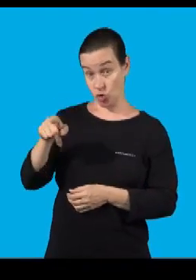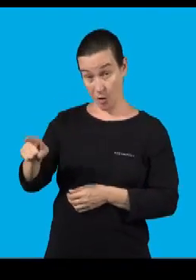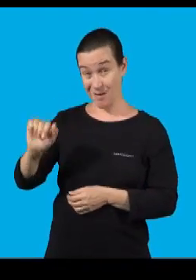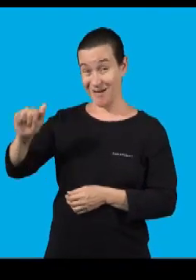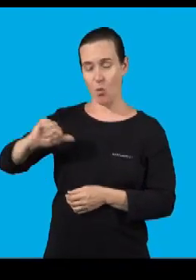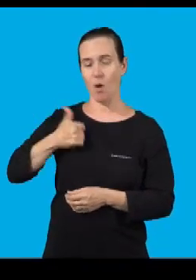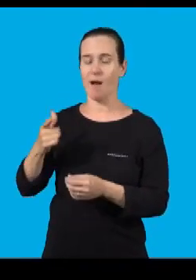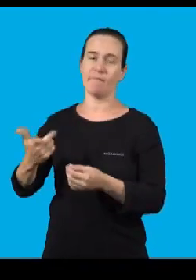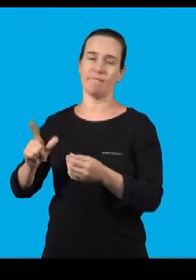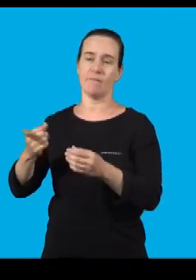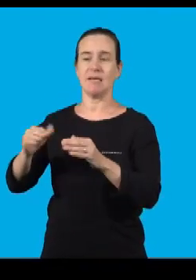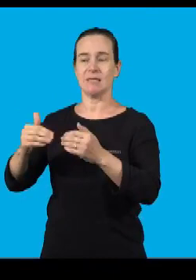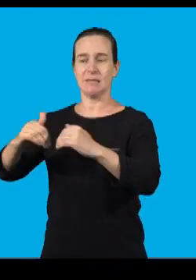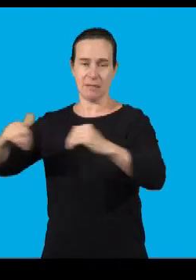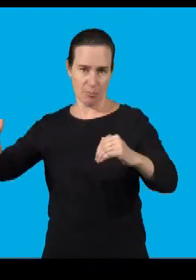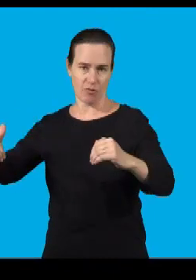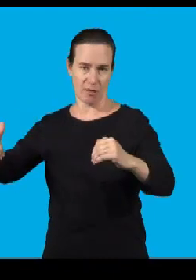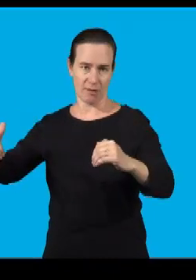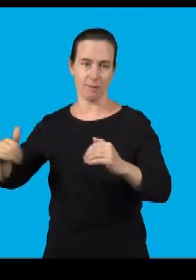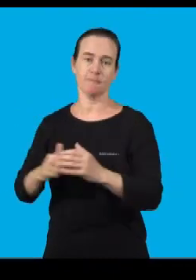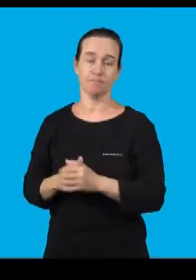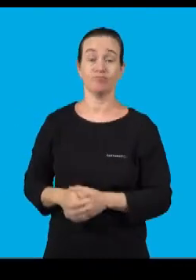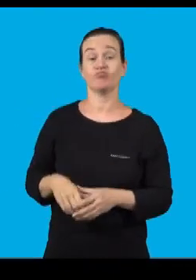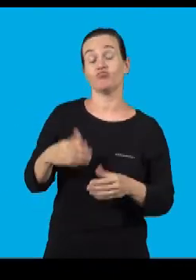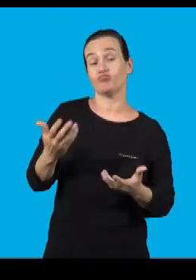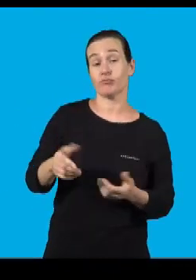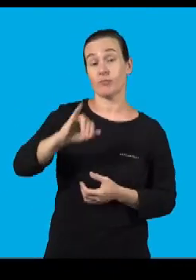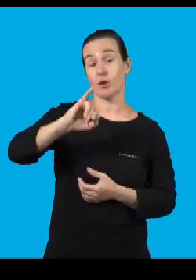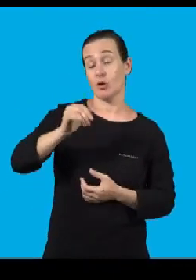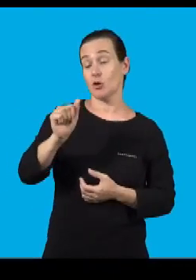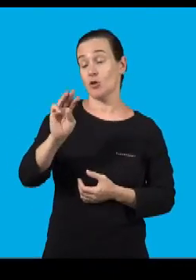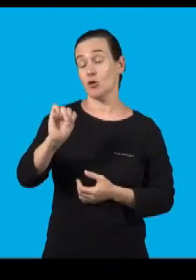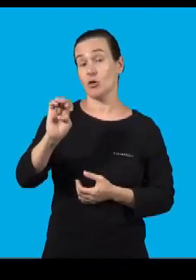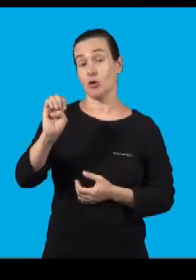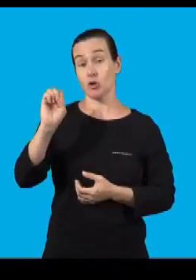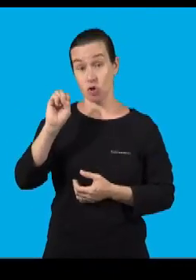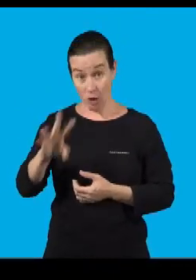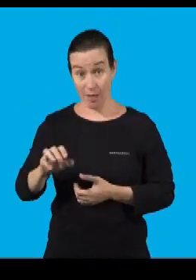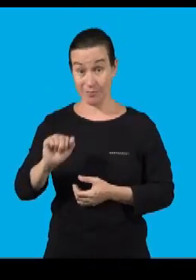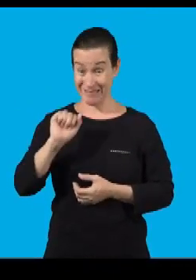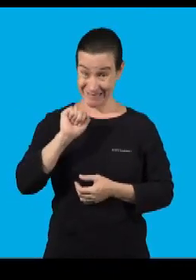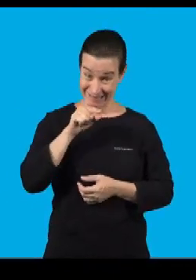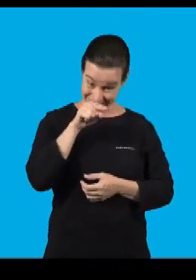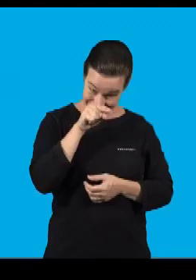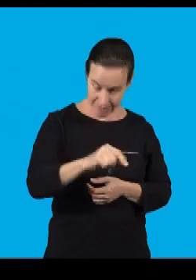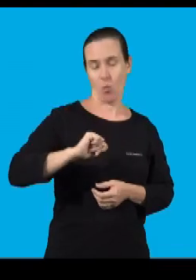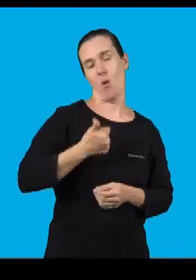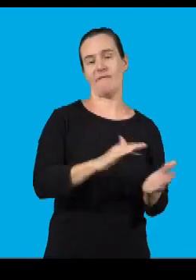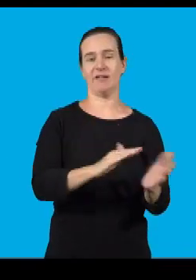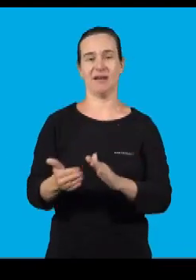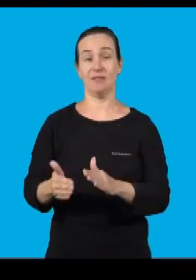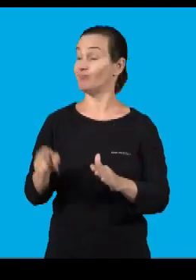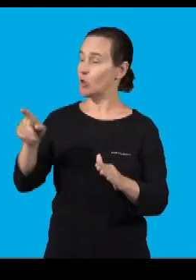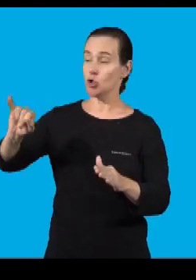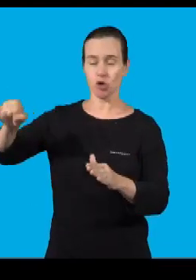are separated. All right. And James Jarvis's wife actually passed away. All right.